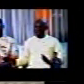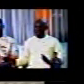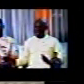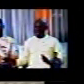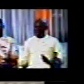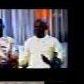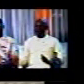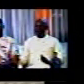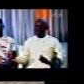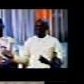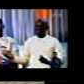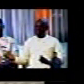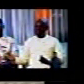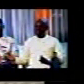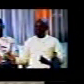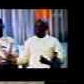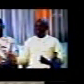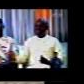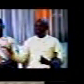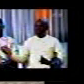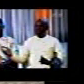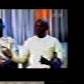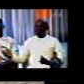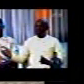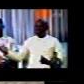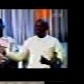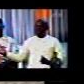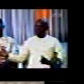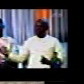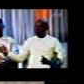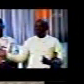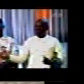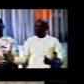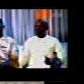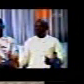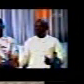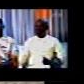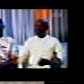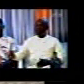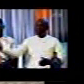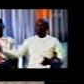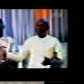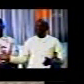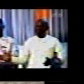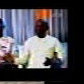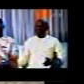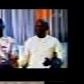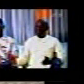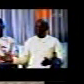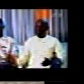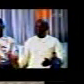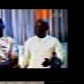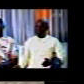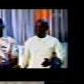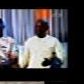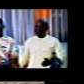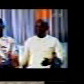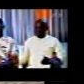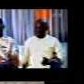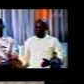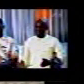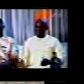son, now the kivah. And he came near and kissed him, and